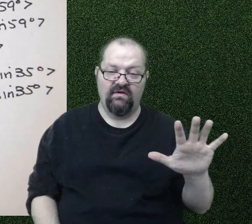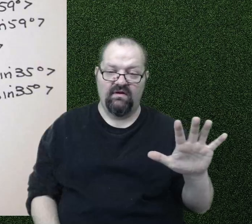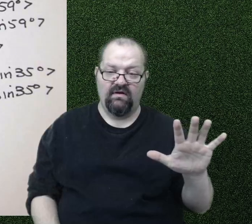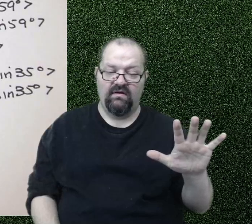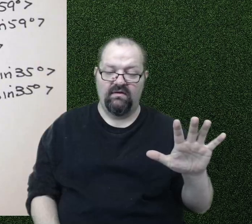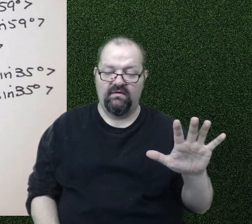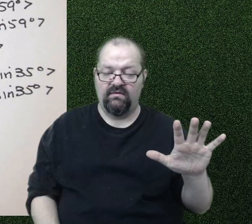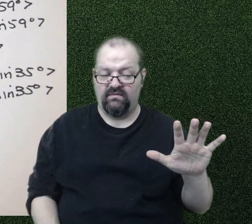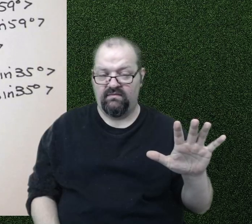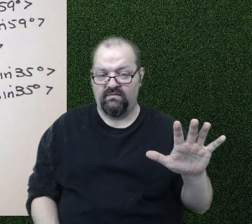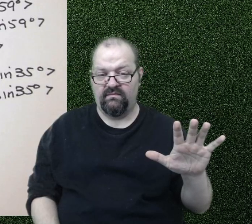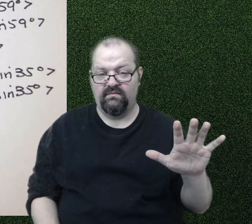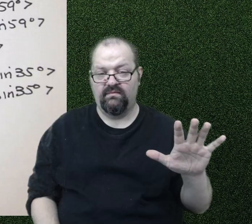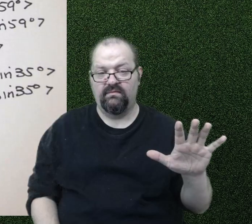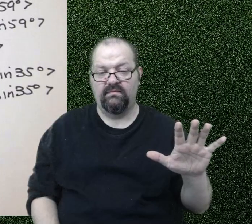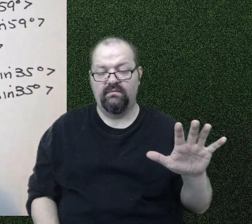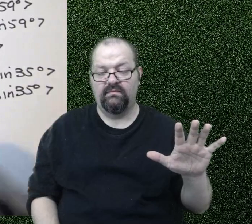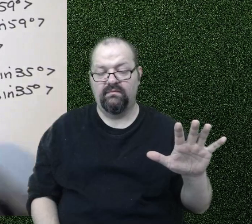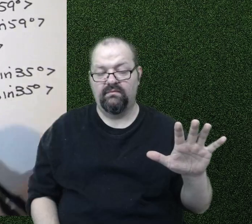times sine of 35